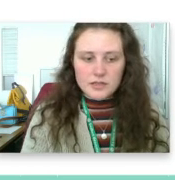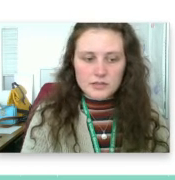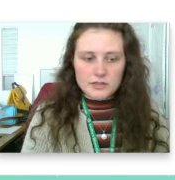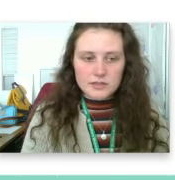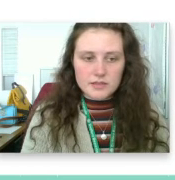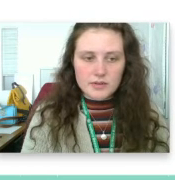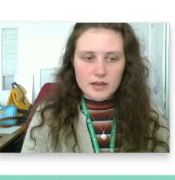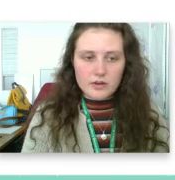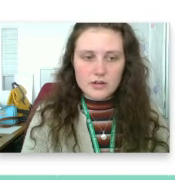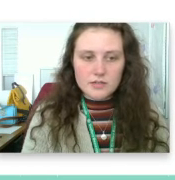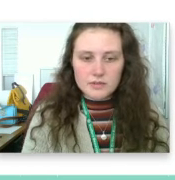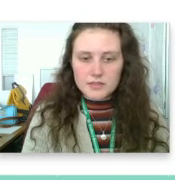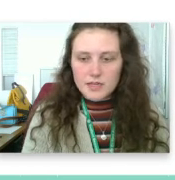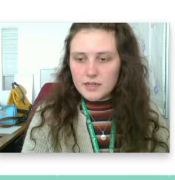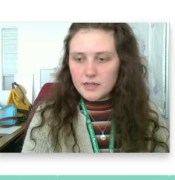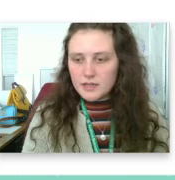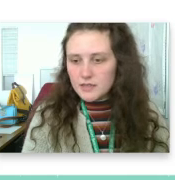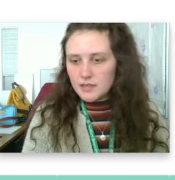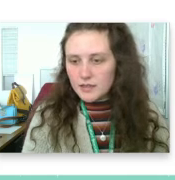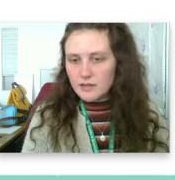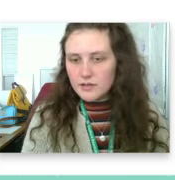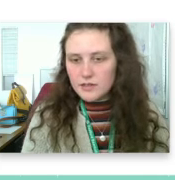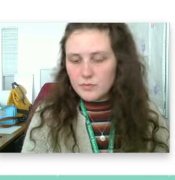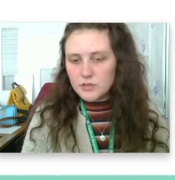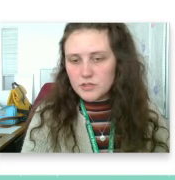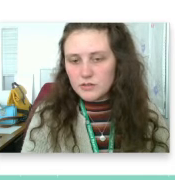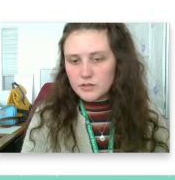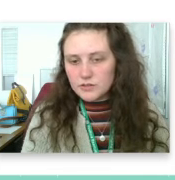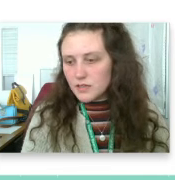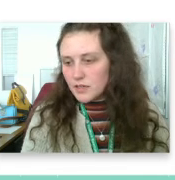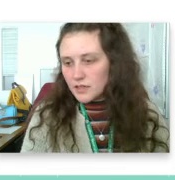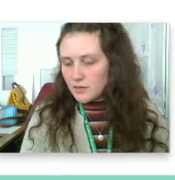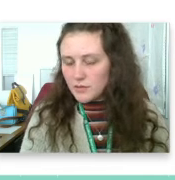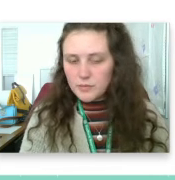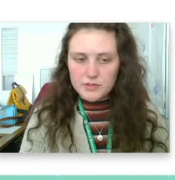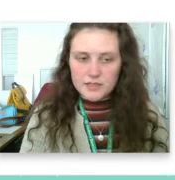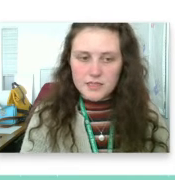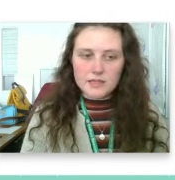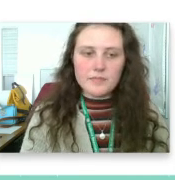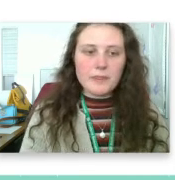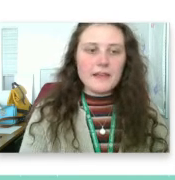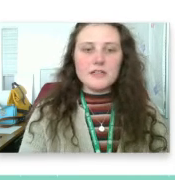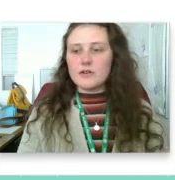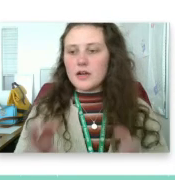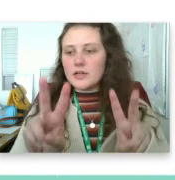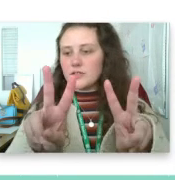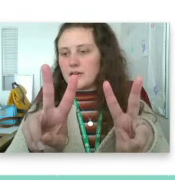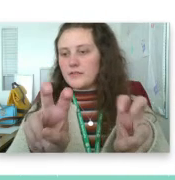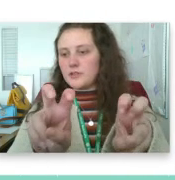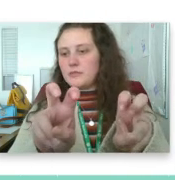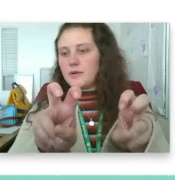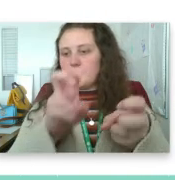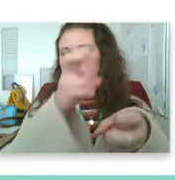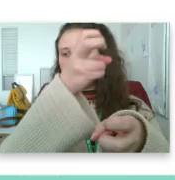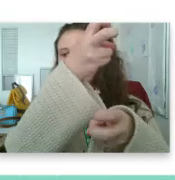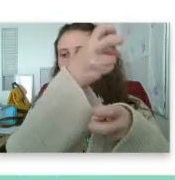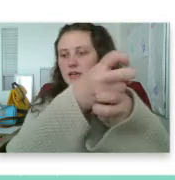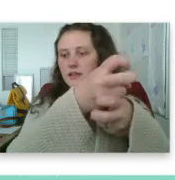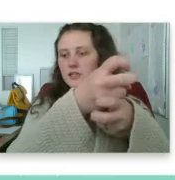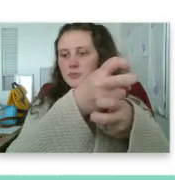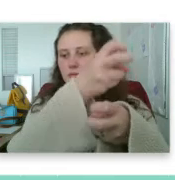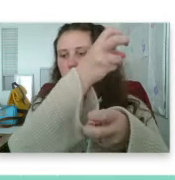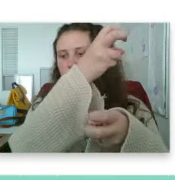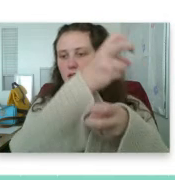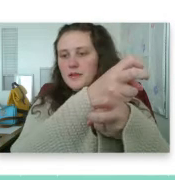difficulty. So as you can see, we have hard on one side, easy on the other, and then once you know those, the in-between's easy. So hard, you're going to have like two bent